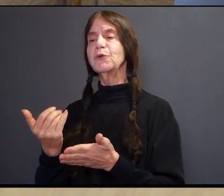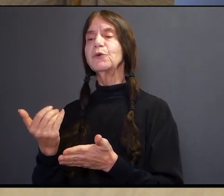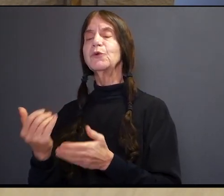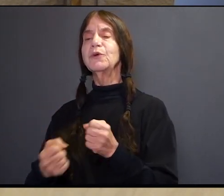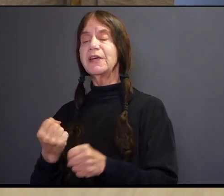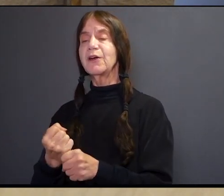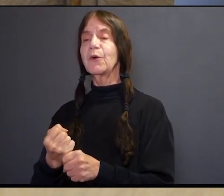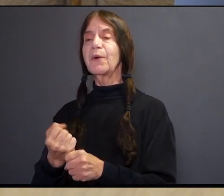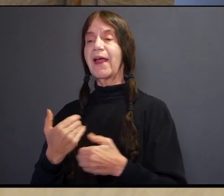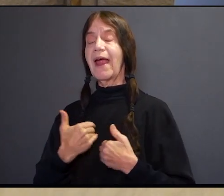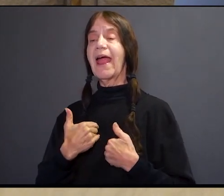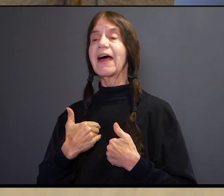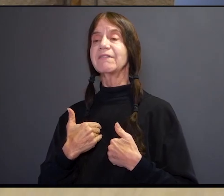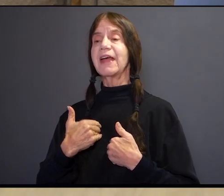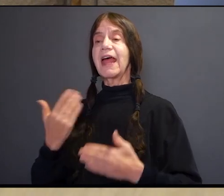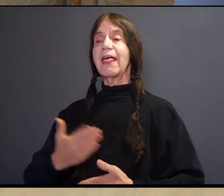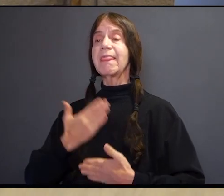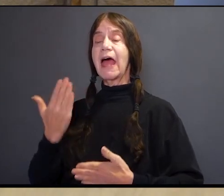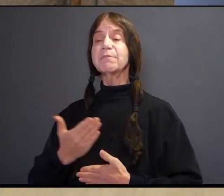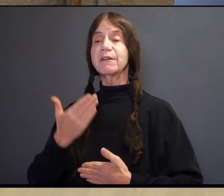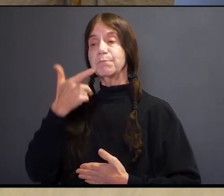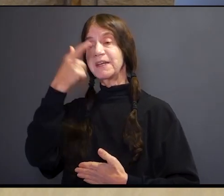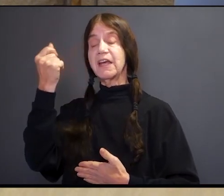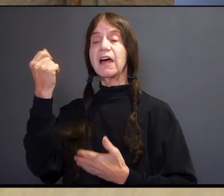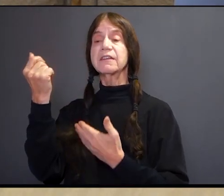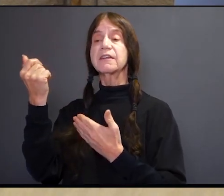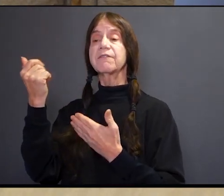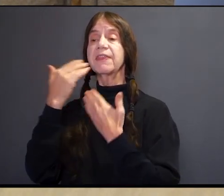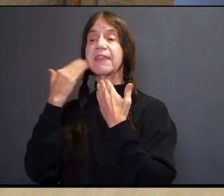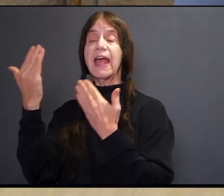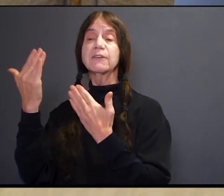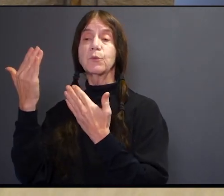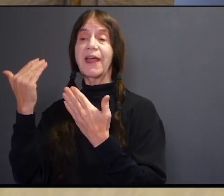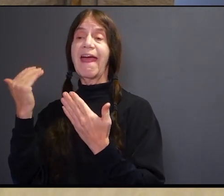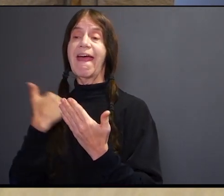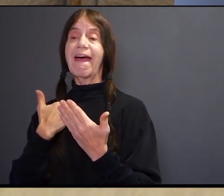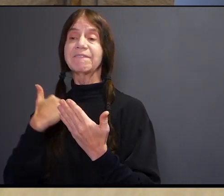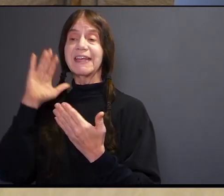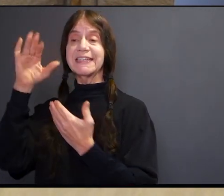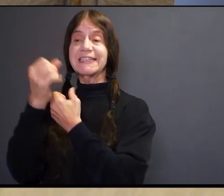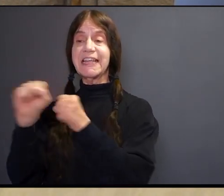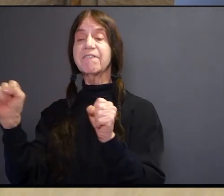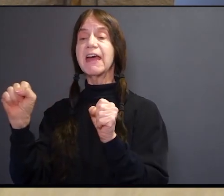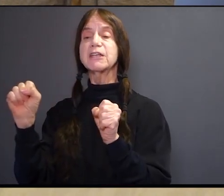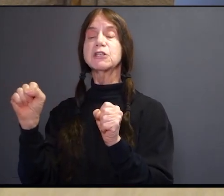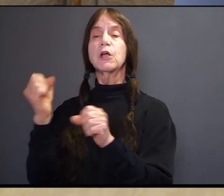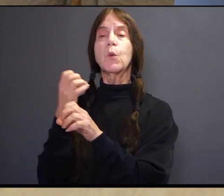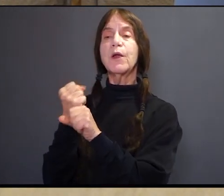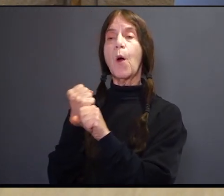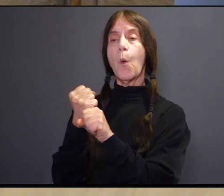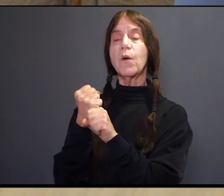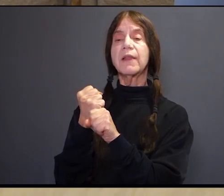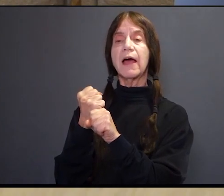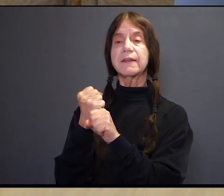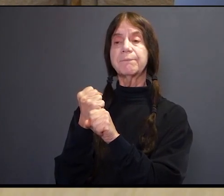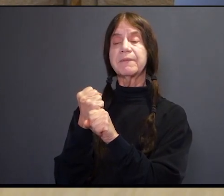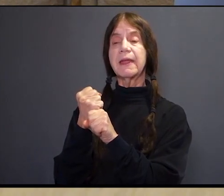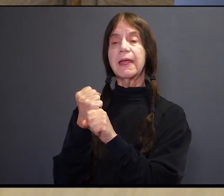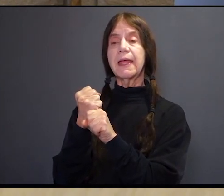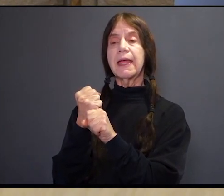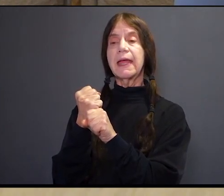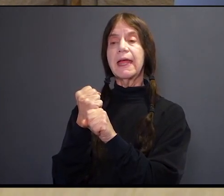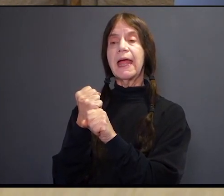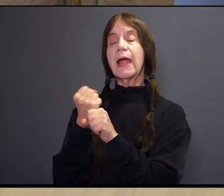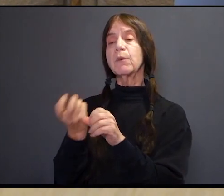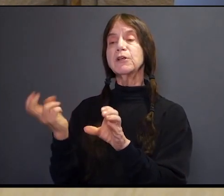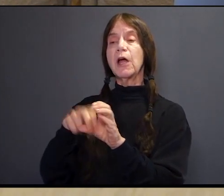that is ours. Rejoicing and with thanksgiving, we embrace, we grab hold of, and we jump